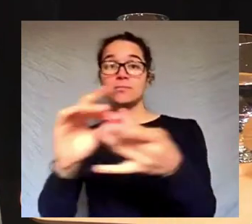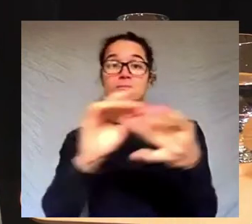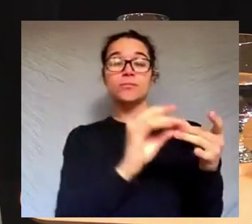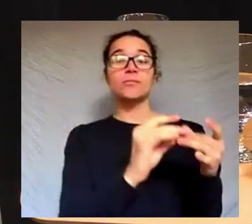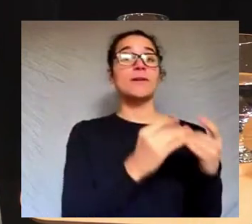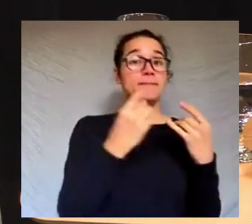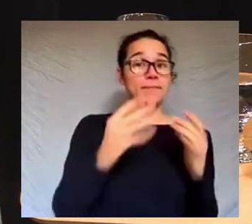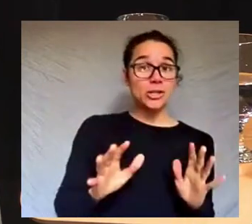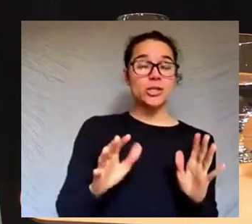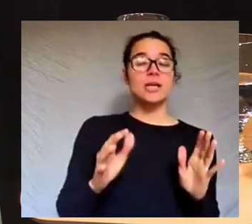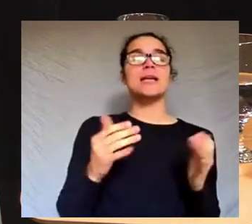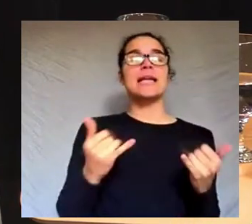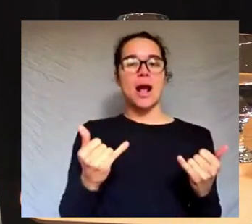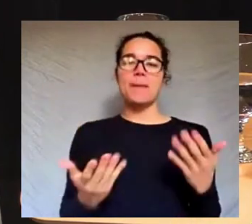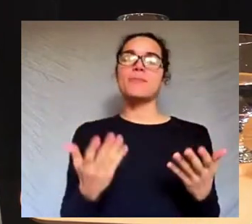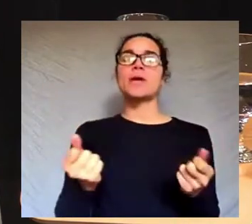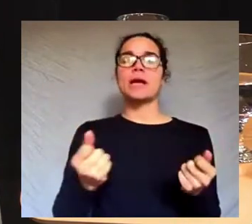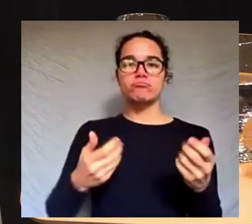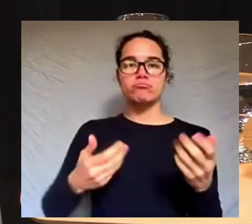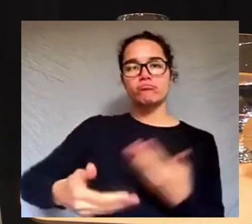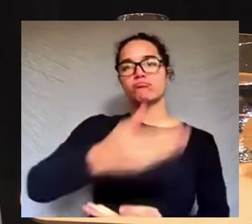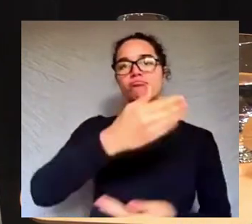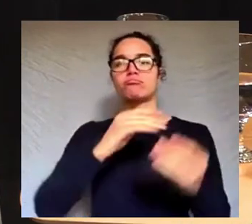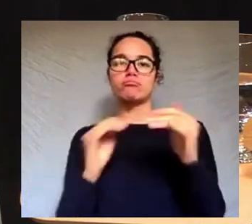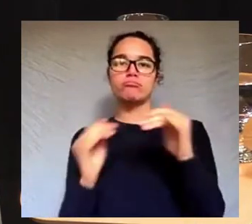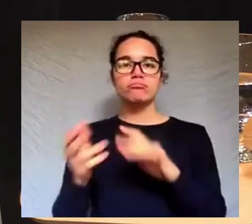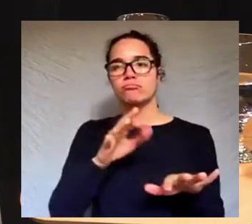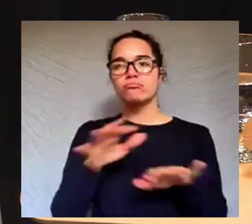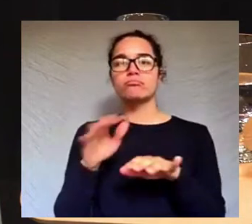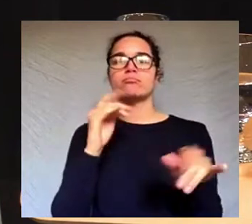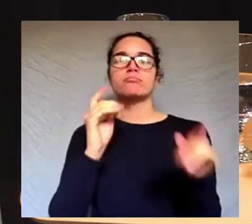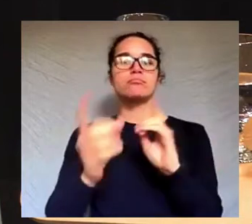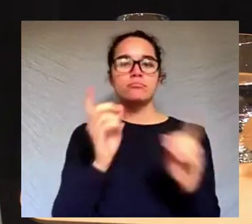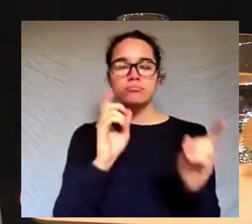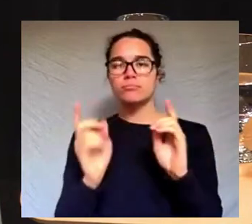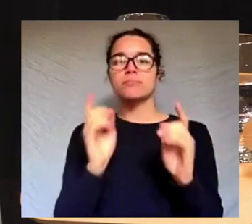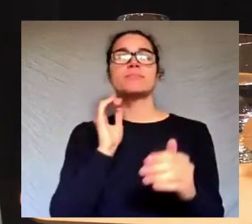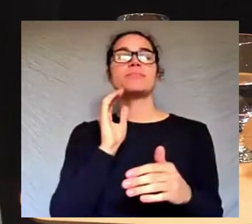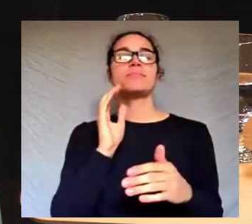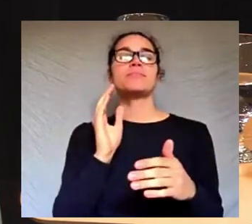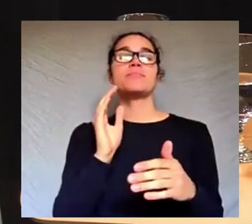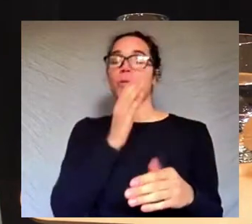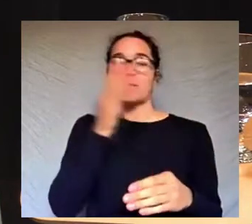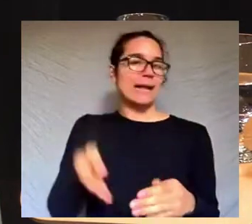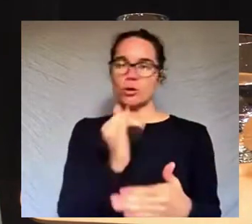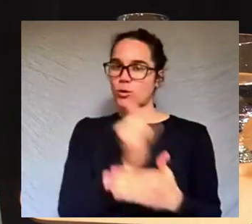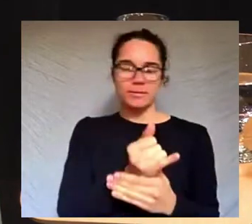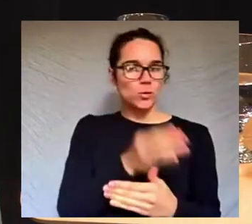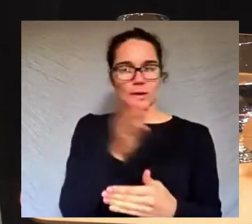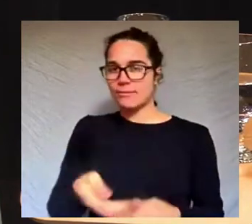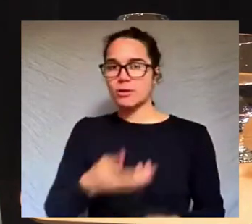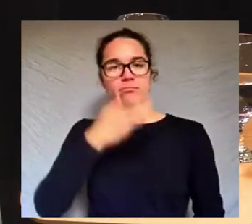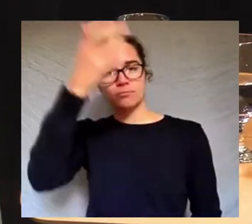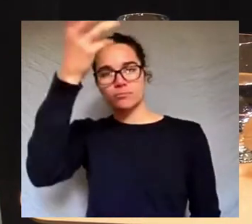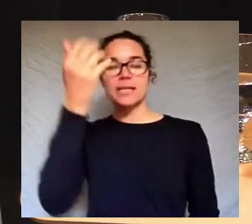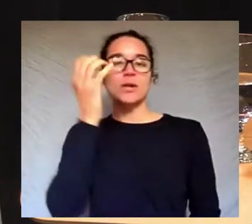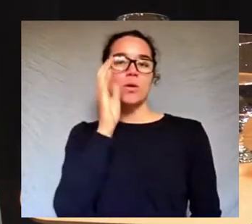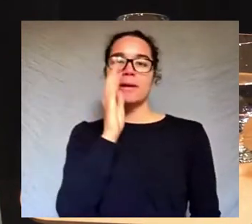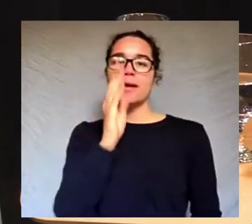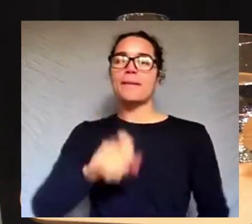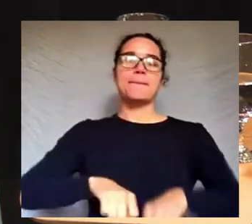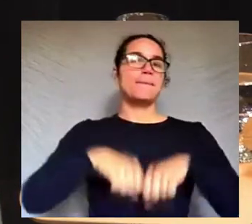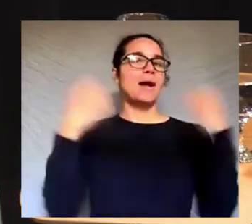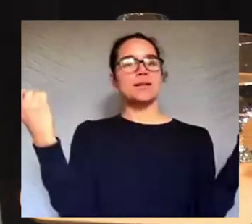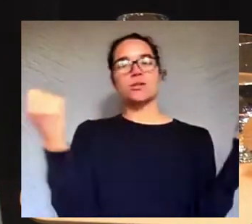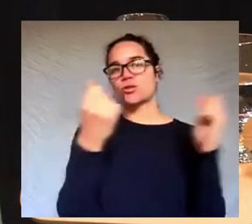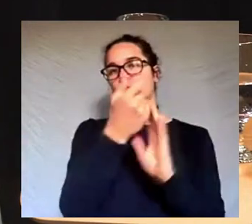not interrupt one another, and we never raise voices. And it would be a big violation of norms to do so.